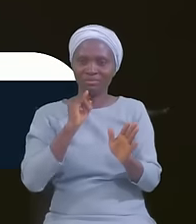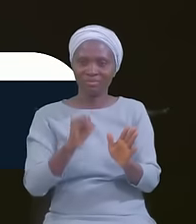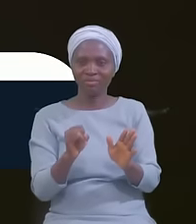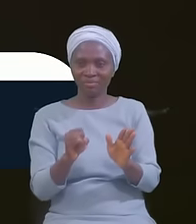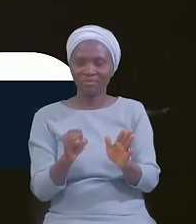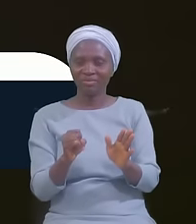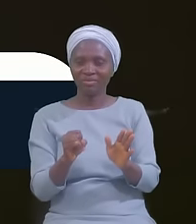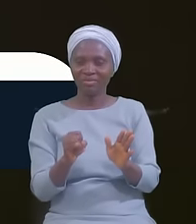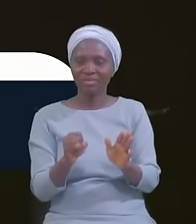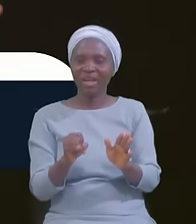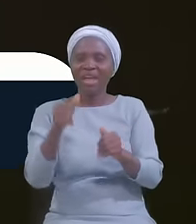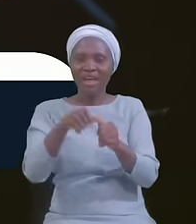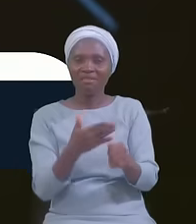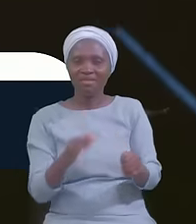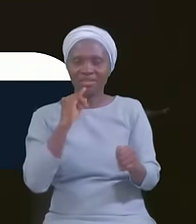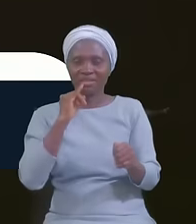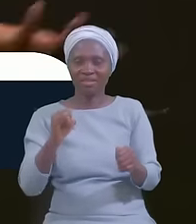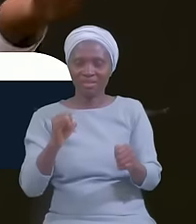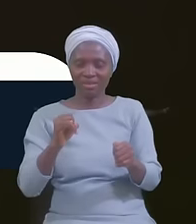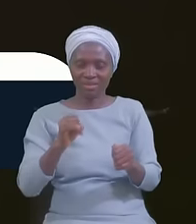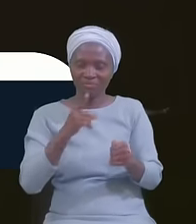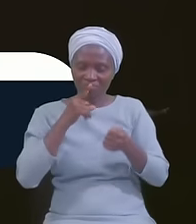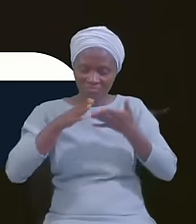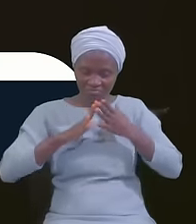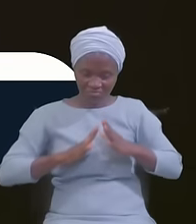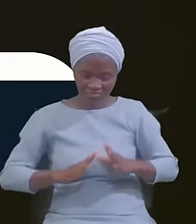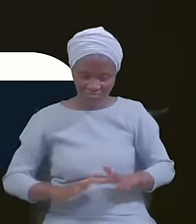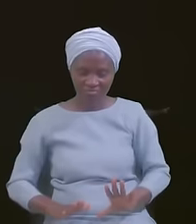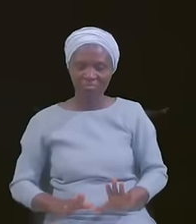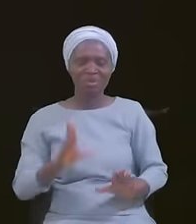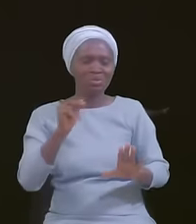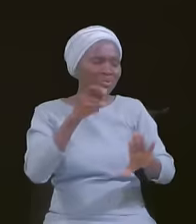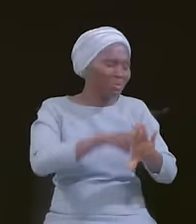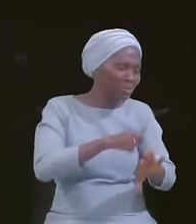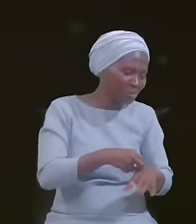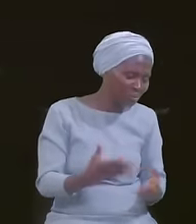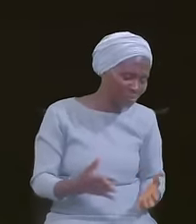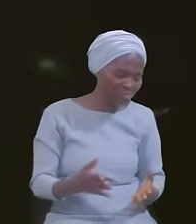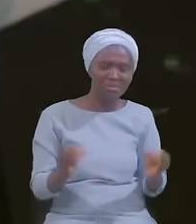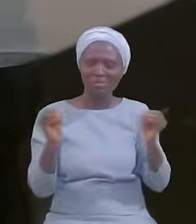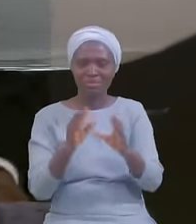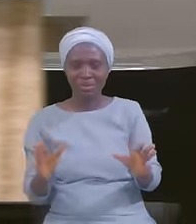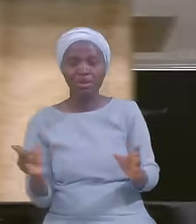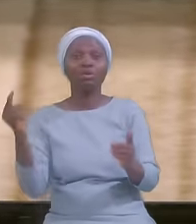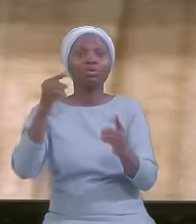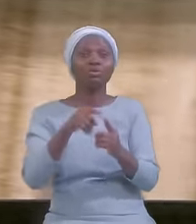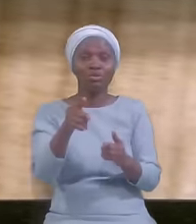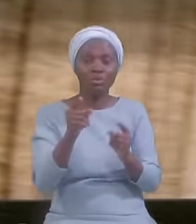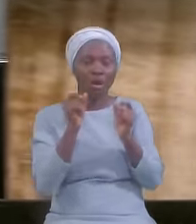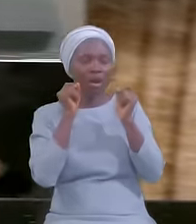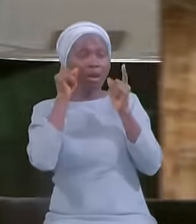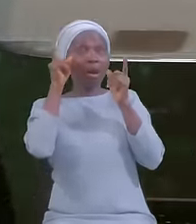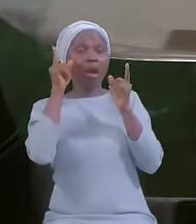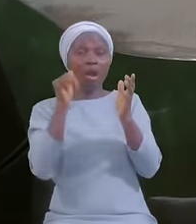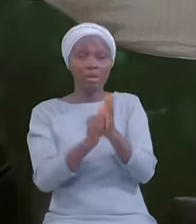is quiet, no barking, nothing at all, until you activate and you wake up that